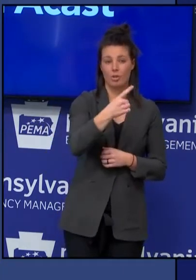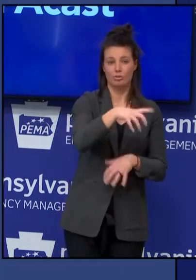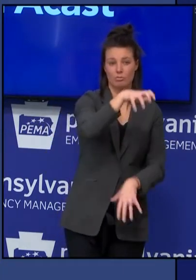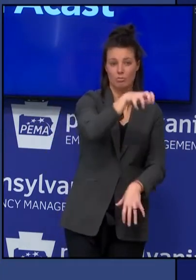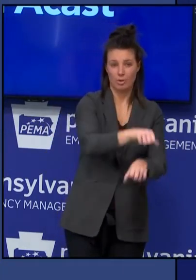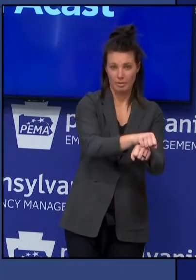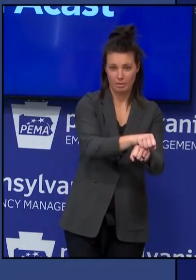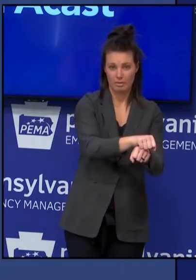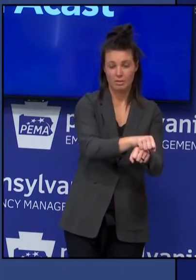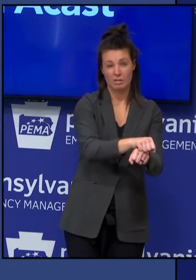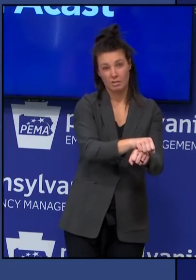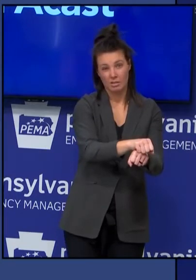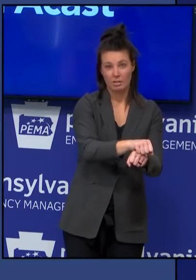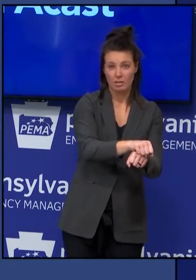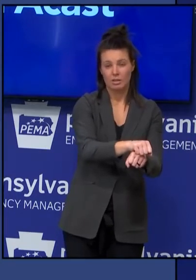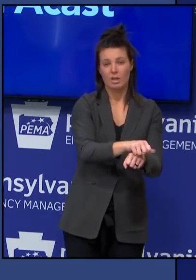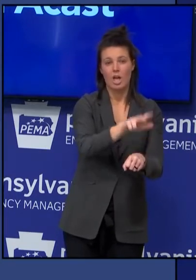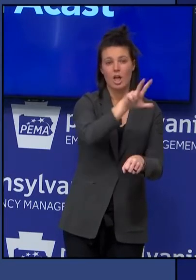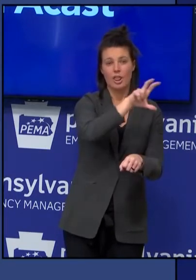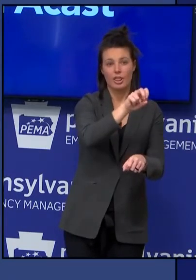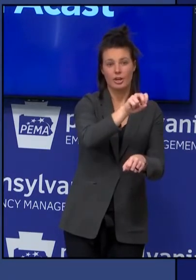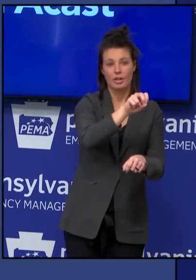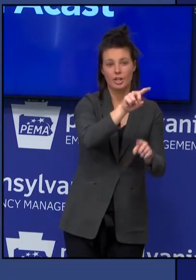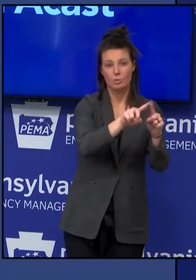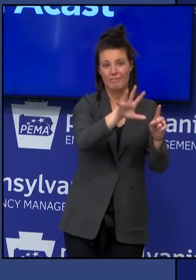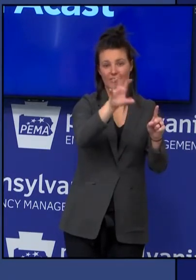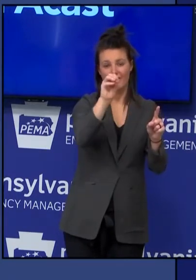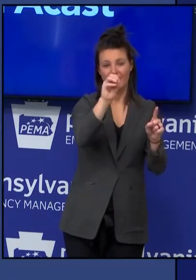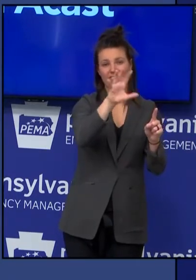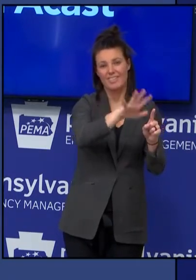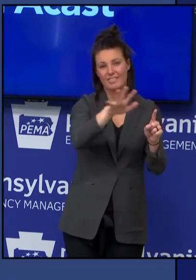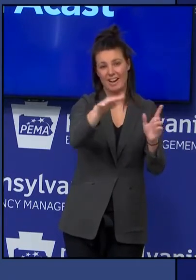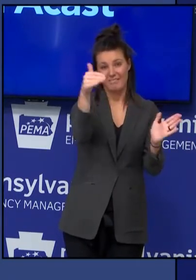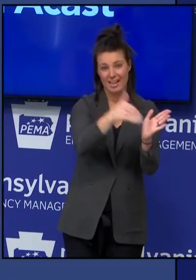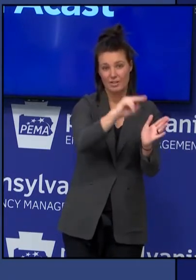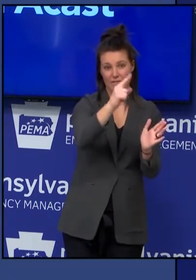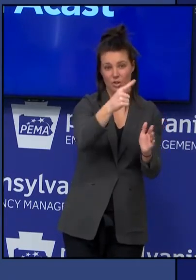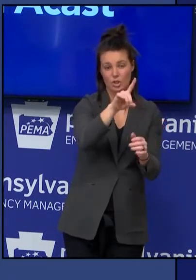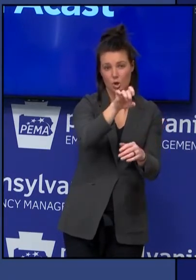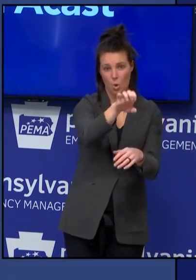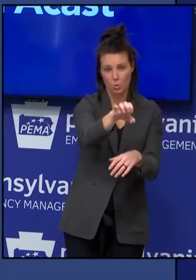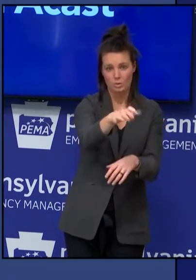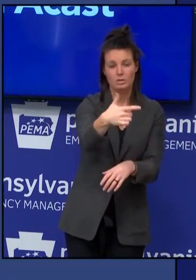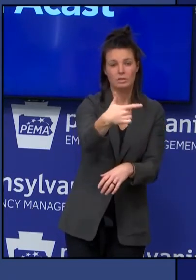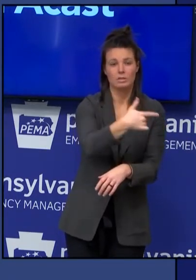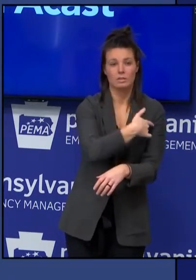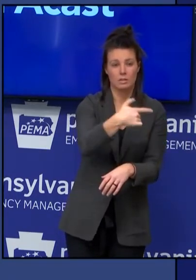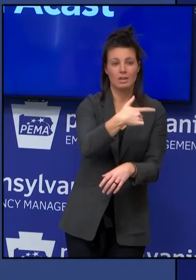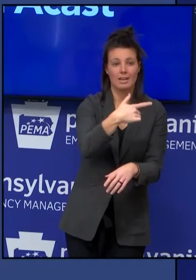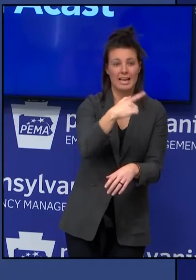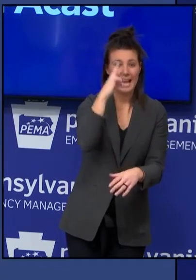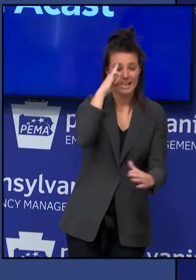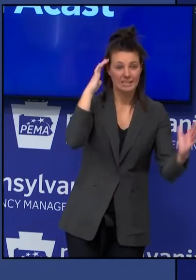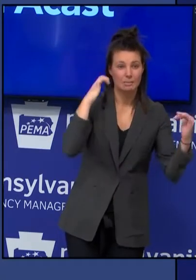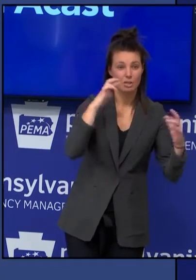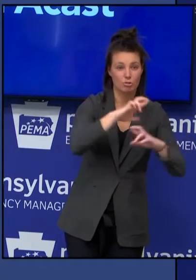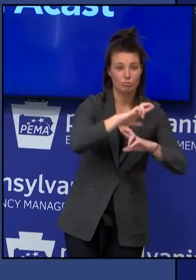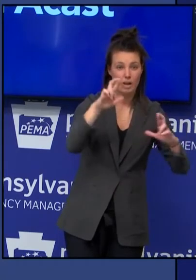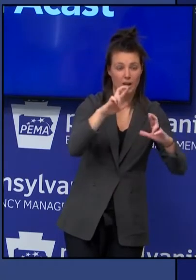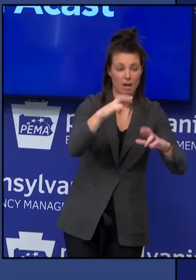appointments, there could be 30 to 55,000 first doses that providers had expected and